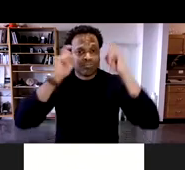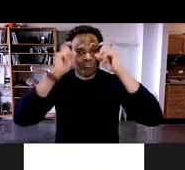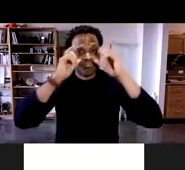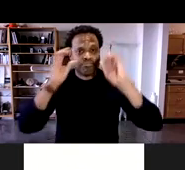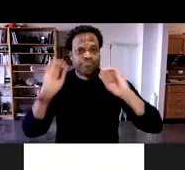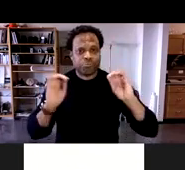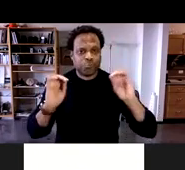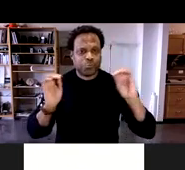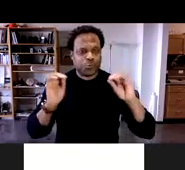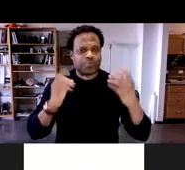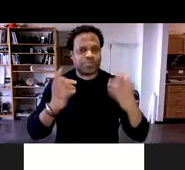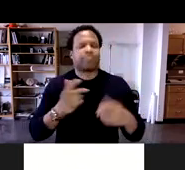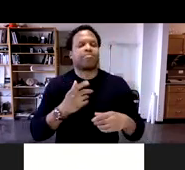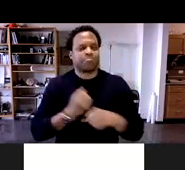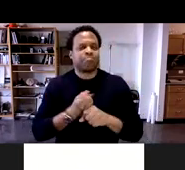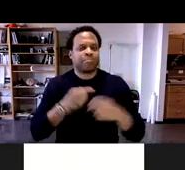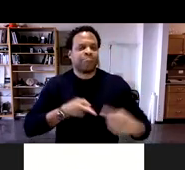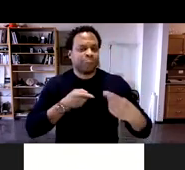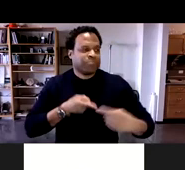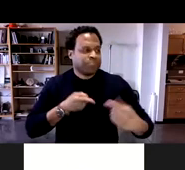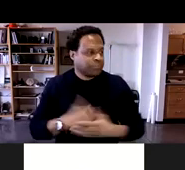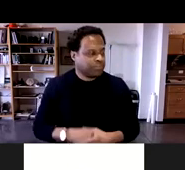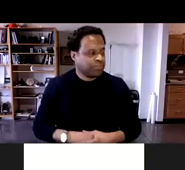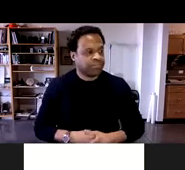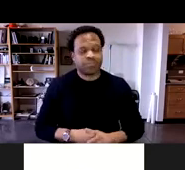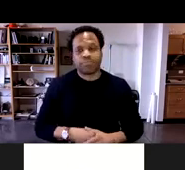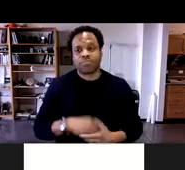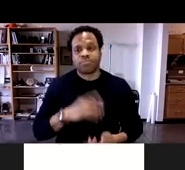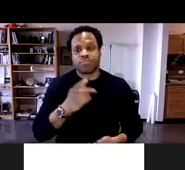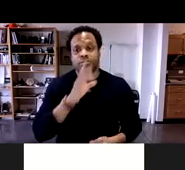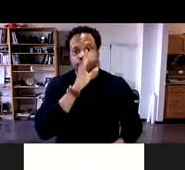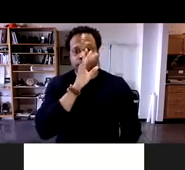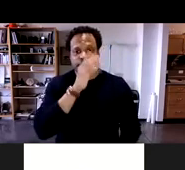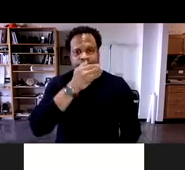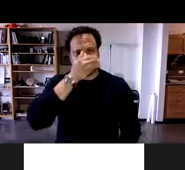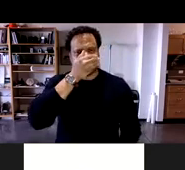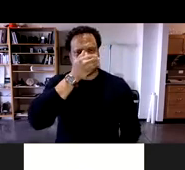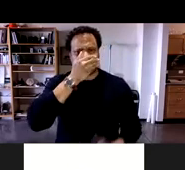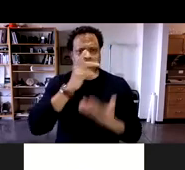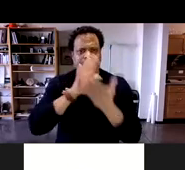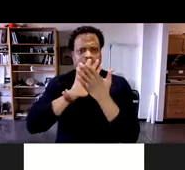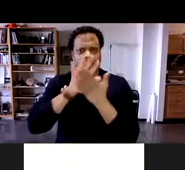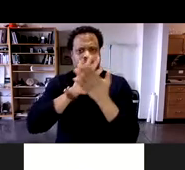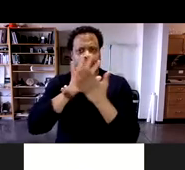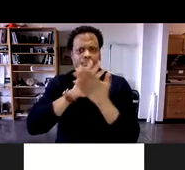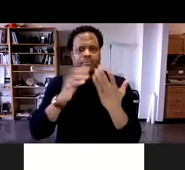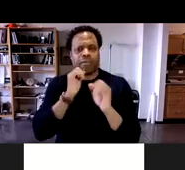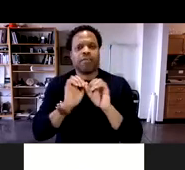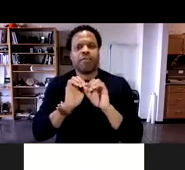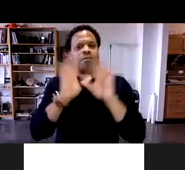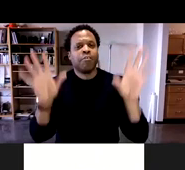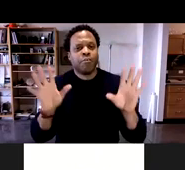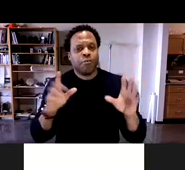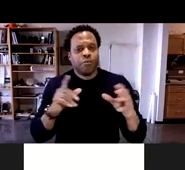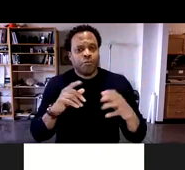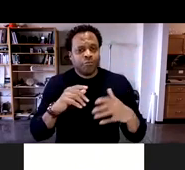wearing the mask. And sometimes it's hard to tell people's facial expressions because half their face is now covered up. And if a person depends on